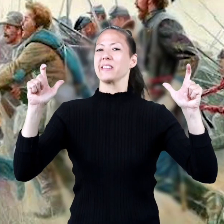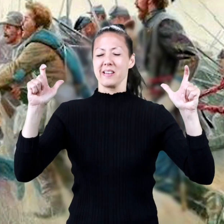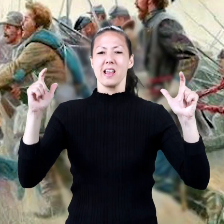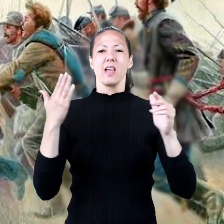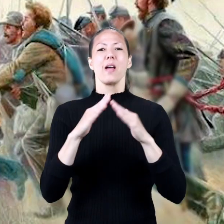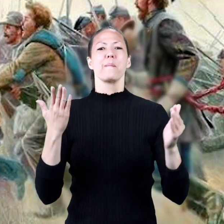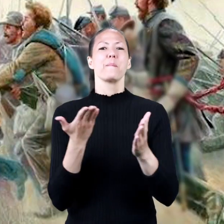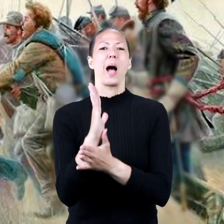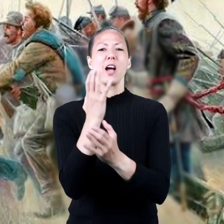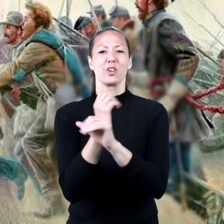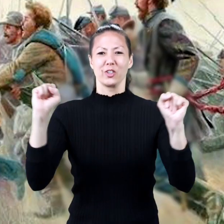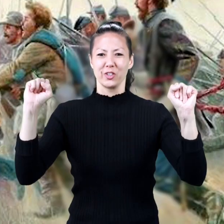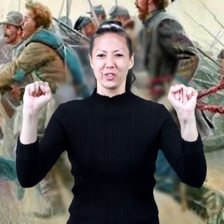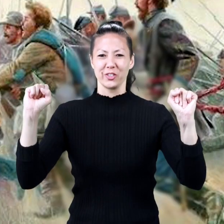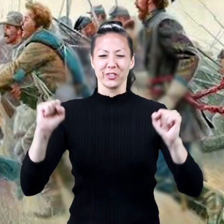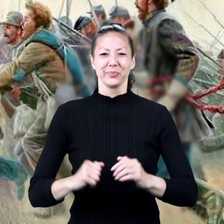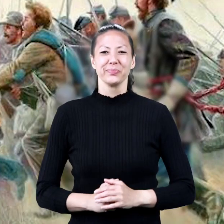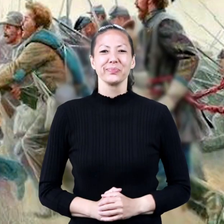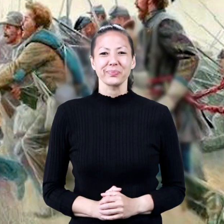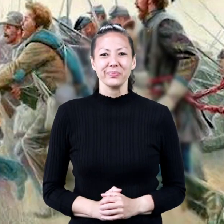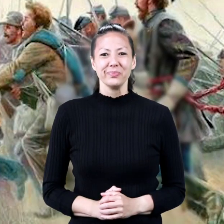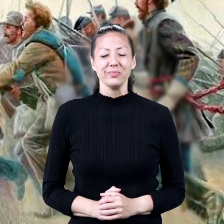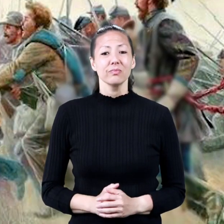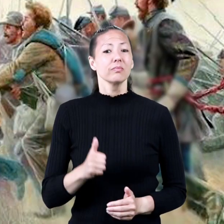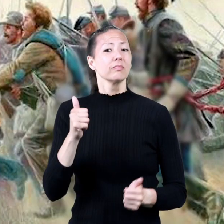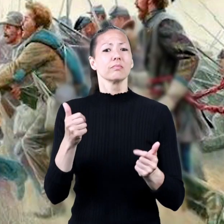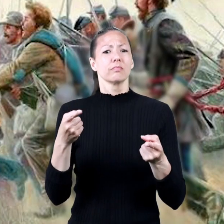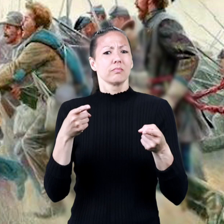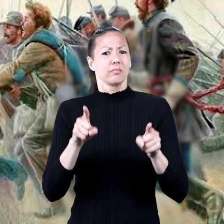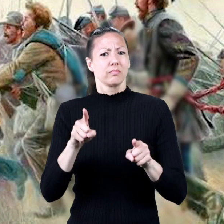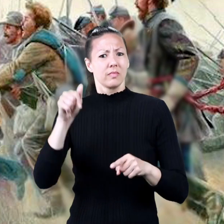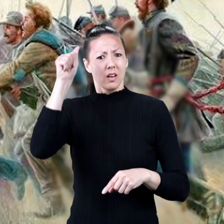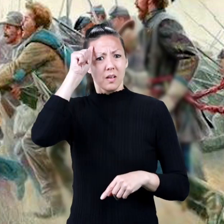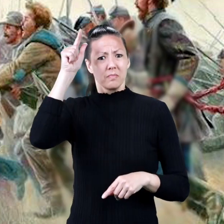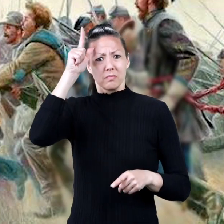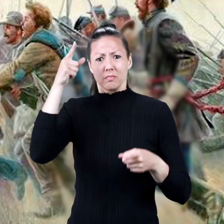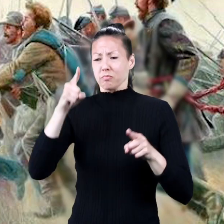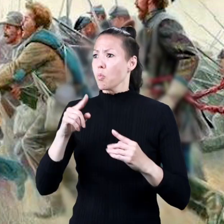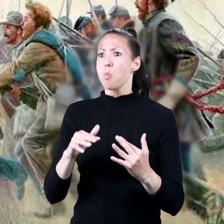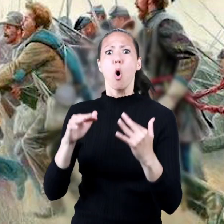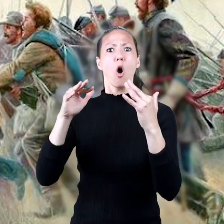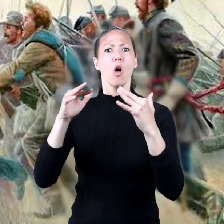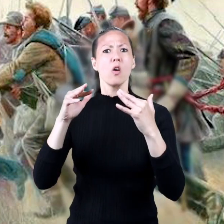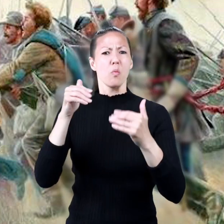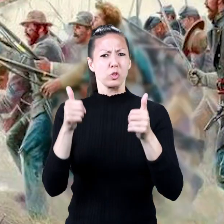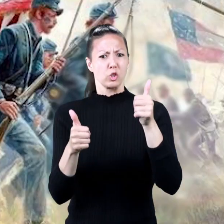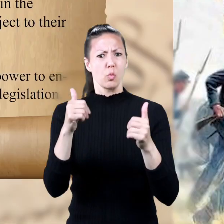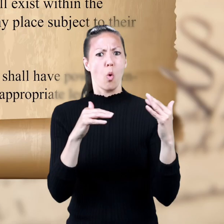Which war happened while Lincoln was president? The Civil War.